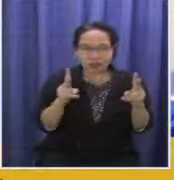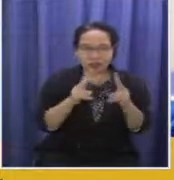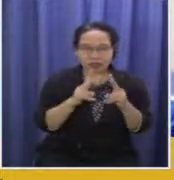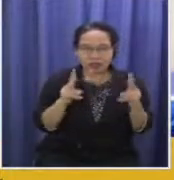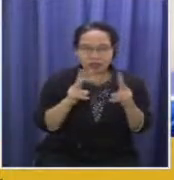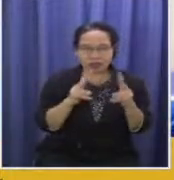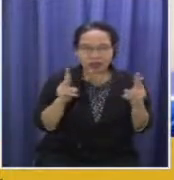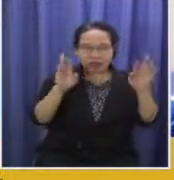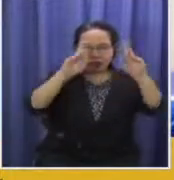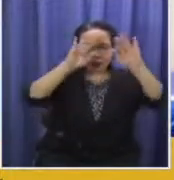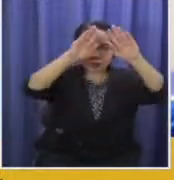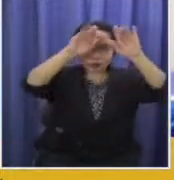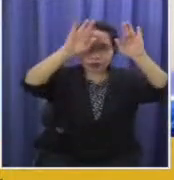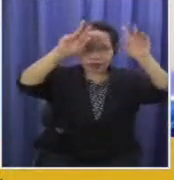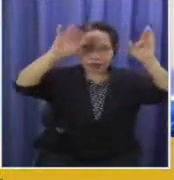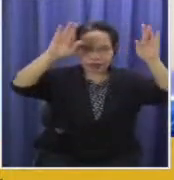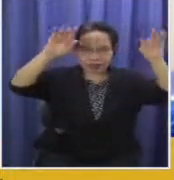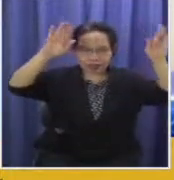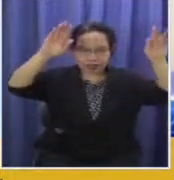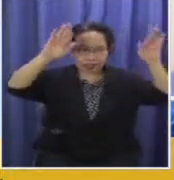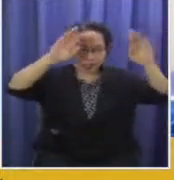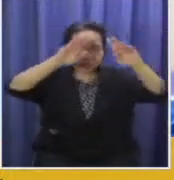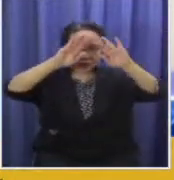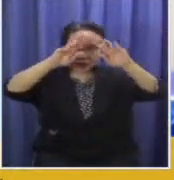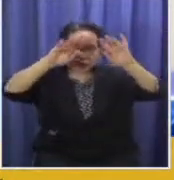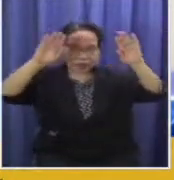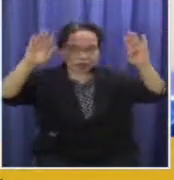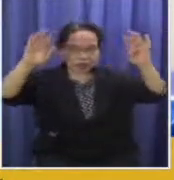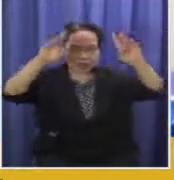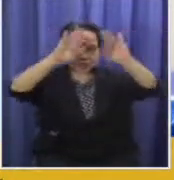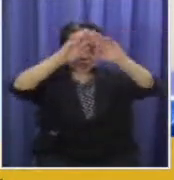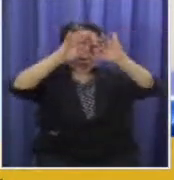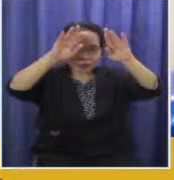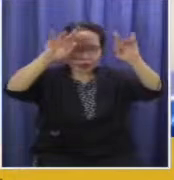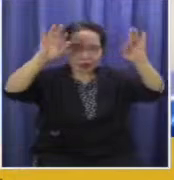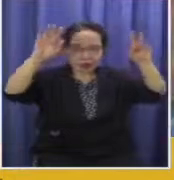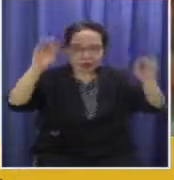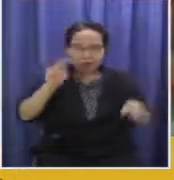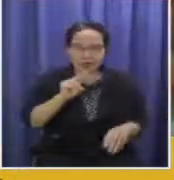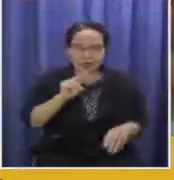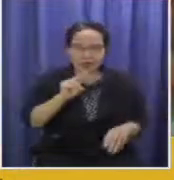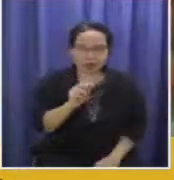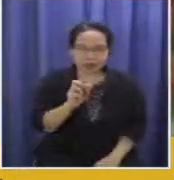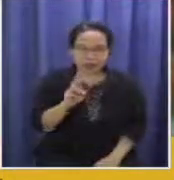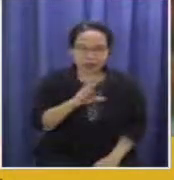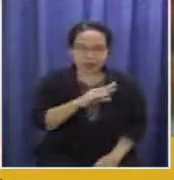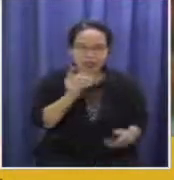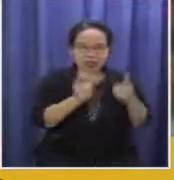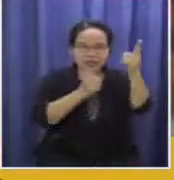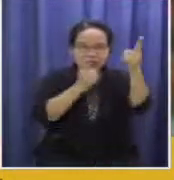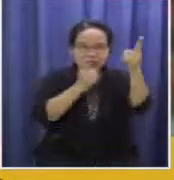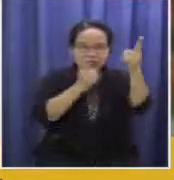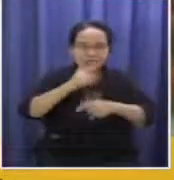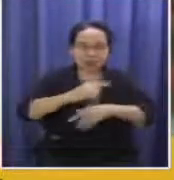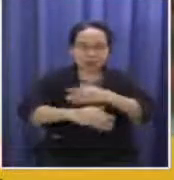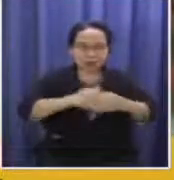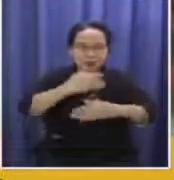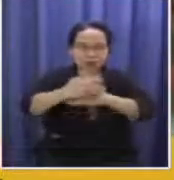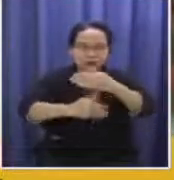very bright, there are spiral nebulae, there are stars